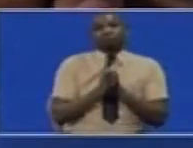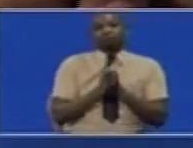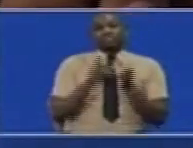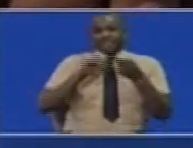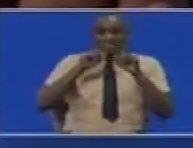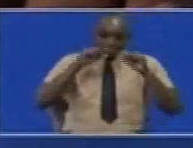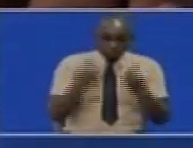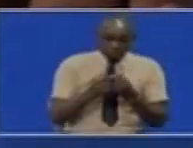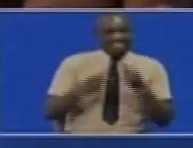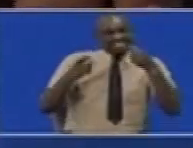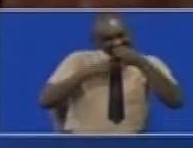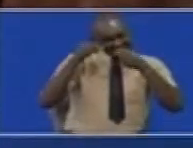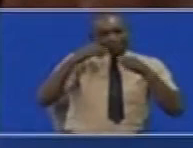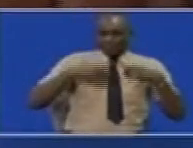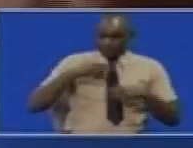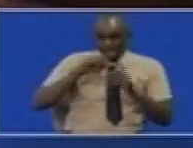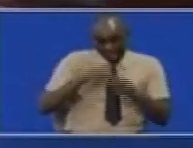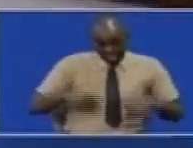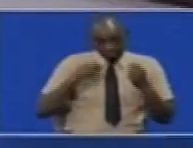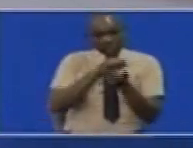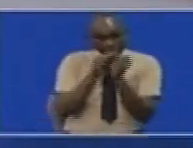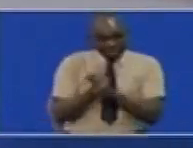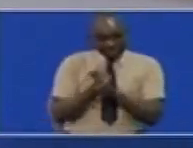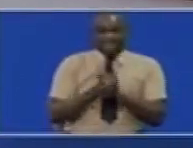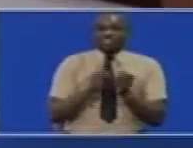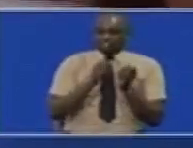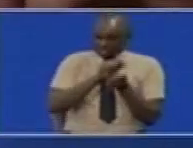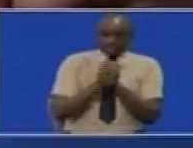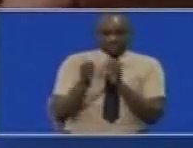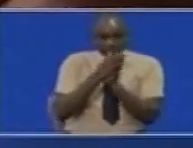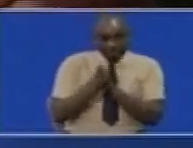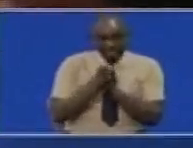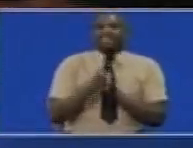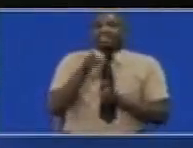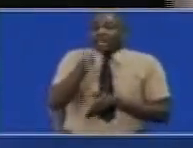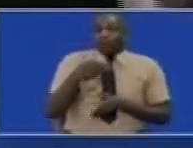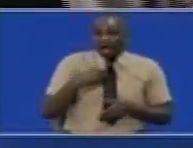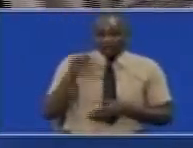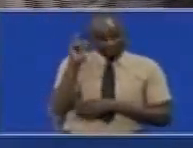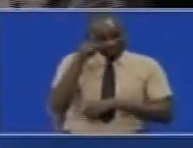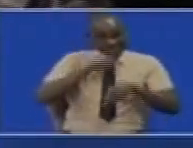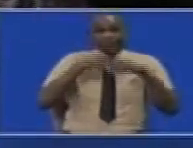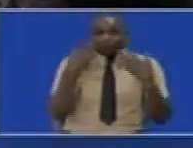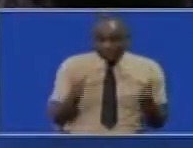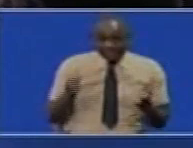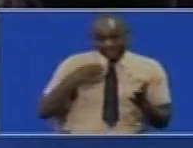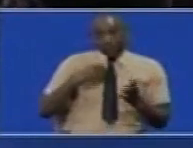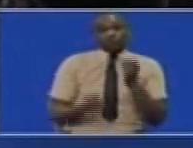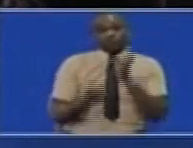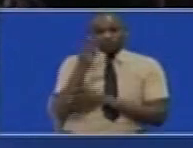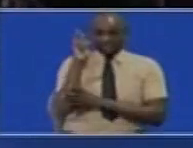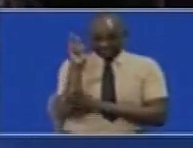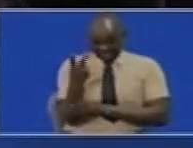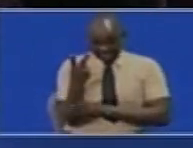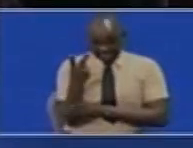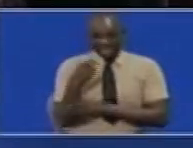of young Kenyans and in the long term change this narrative. Currently winding up its first season and set to launch its second